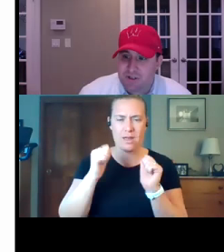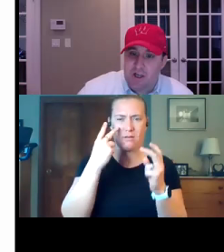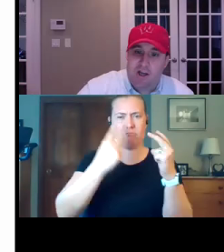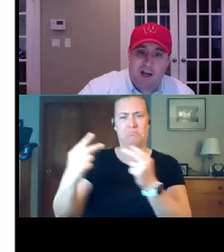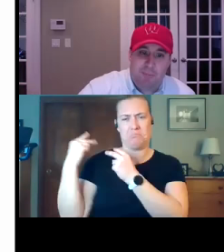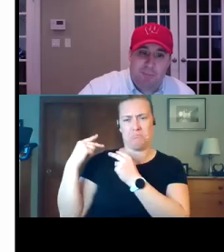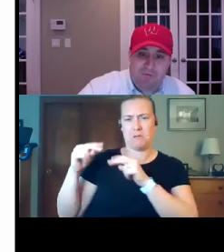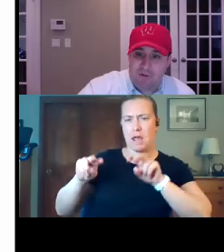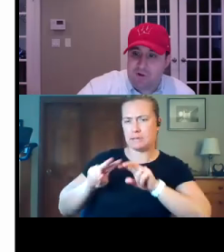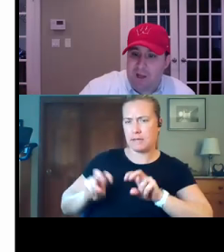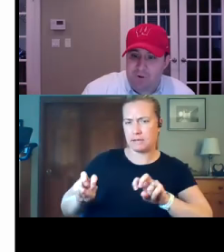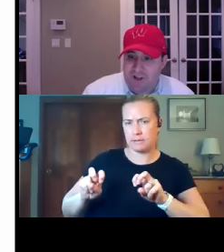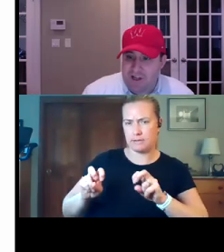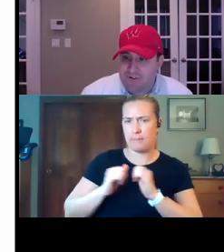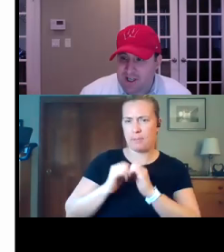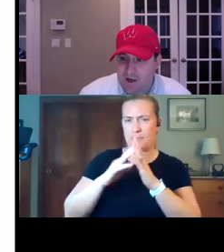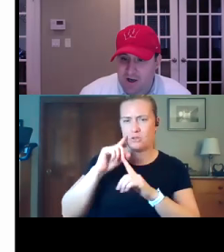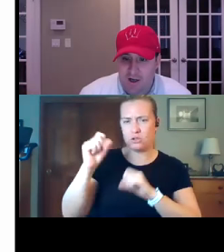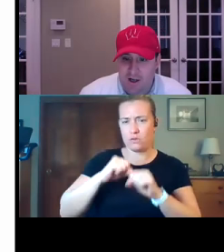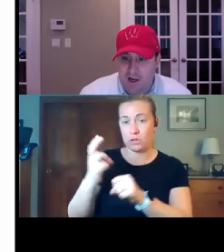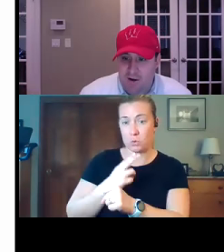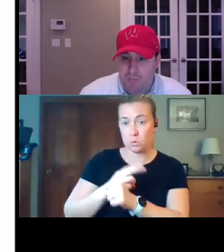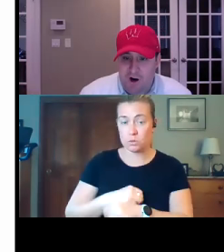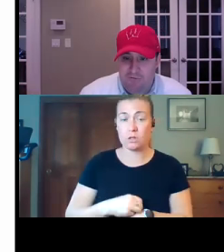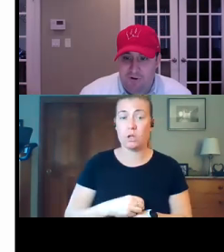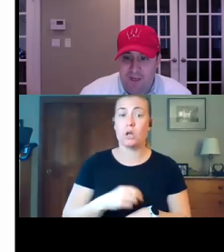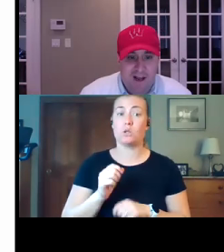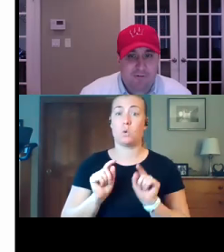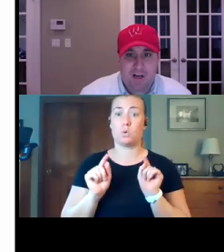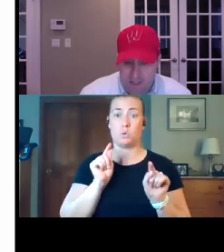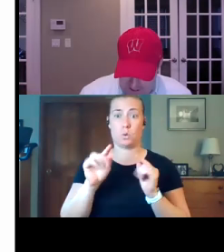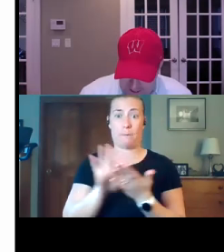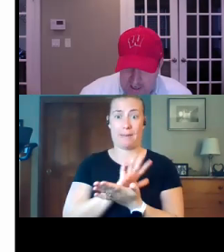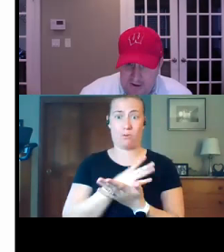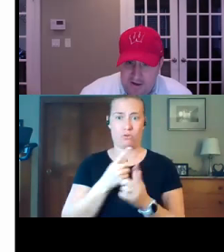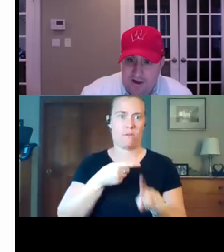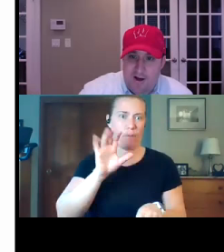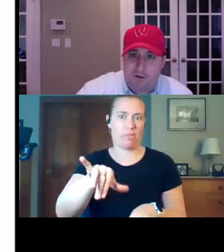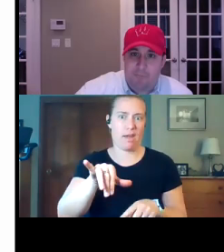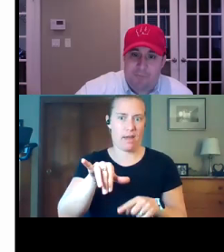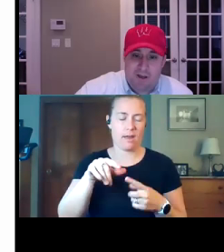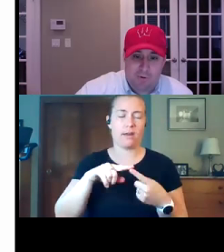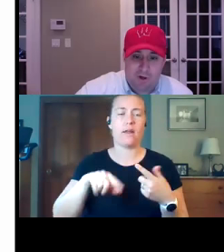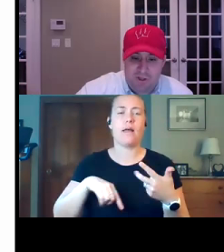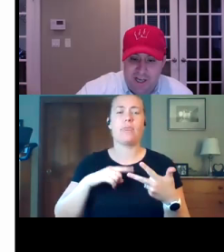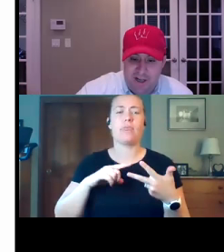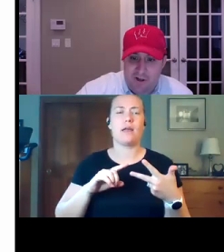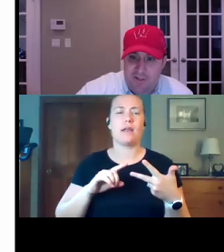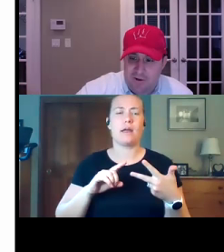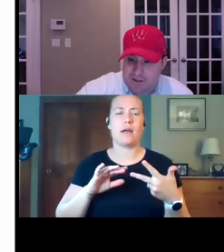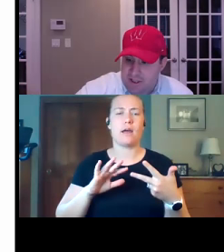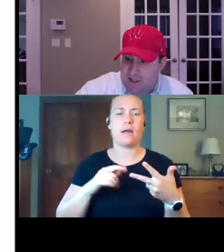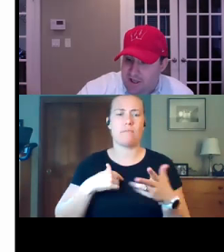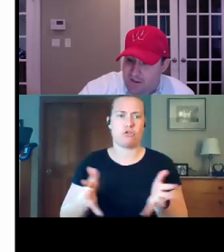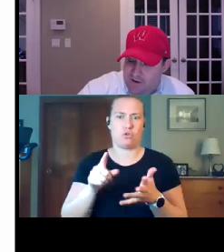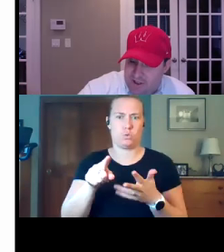use. And the first two papers that you see here are from that effort. and would urge you to take a look at